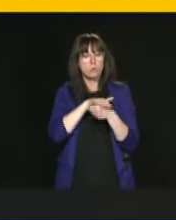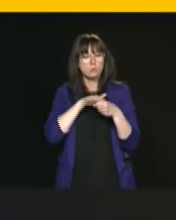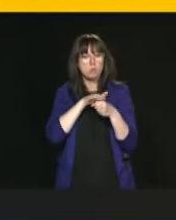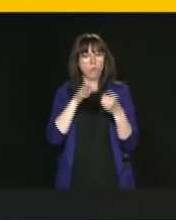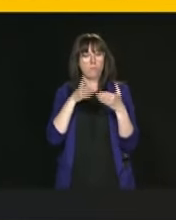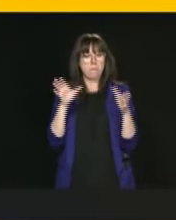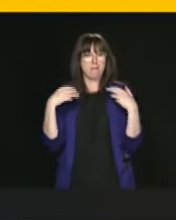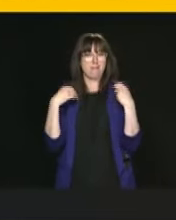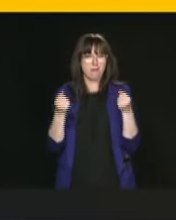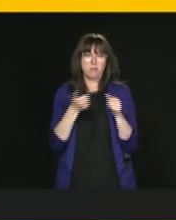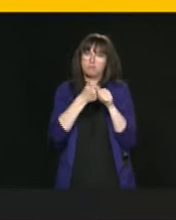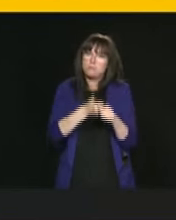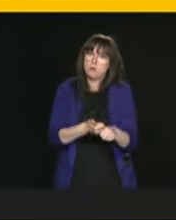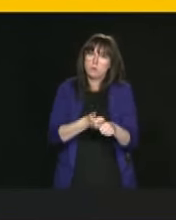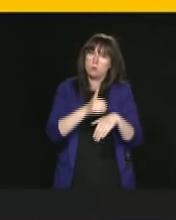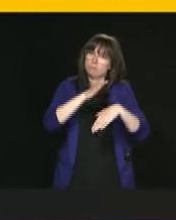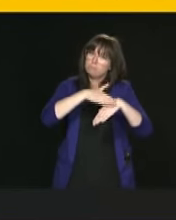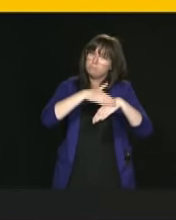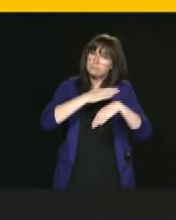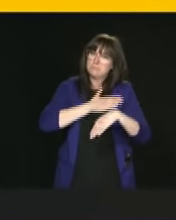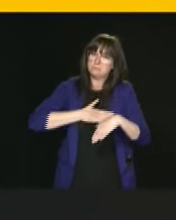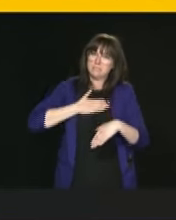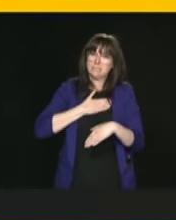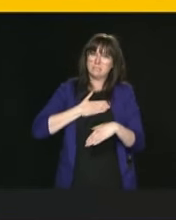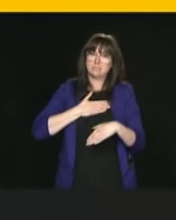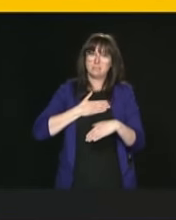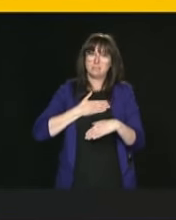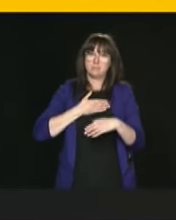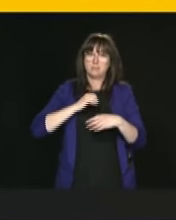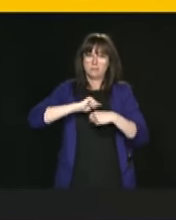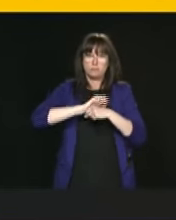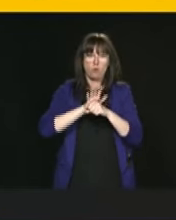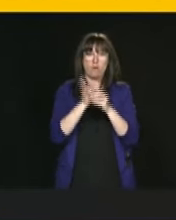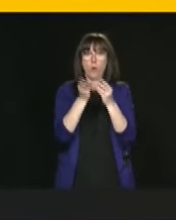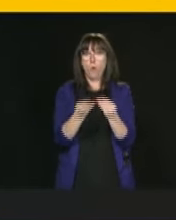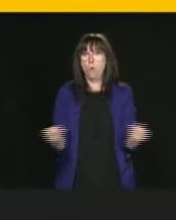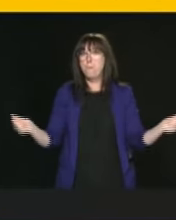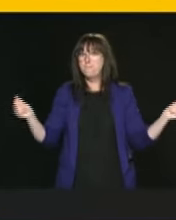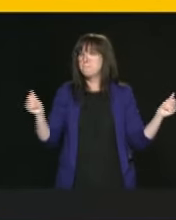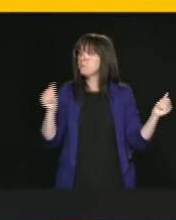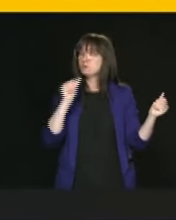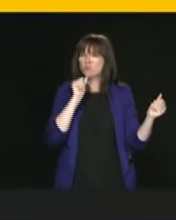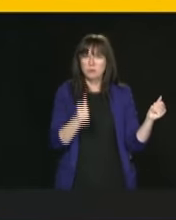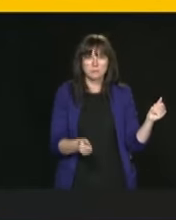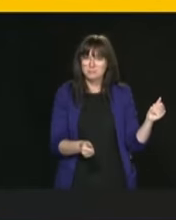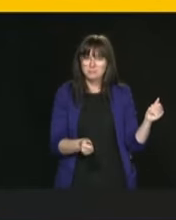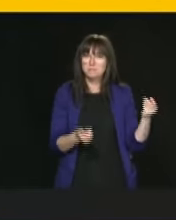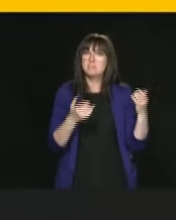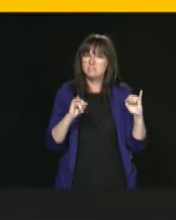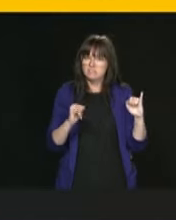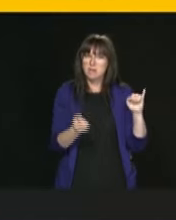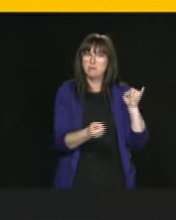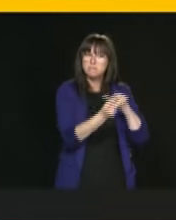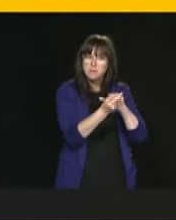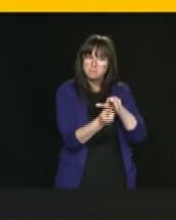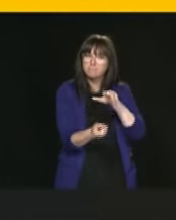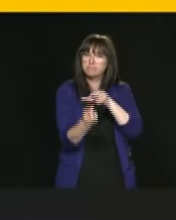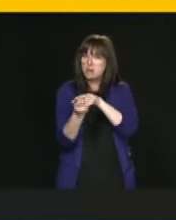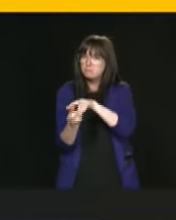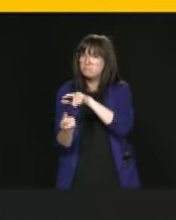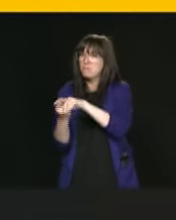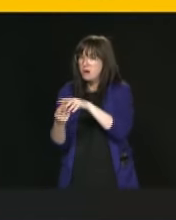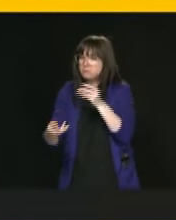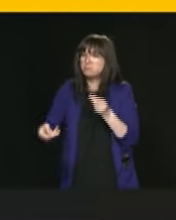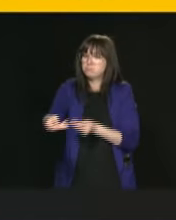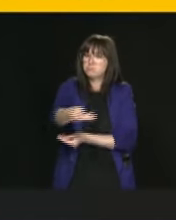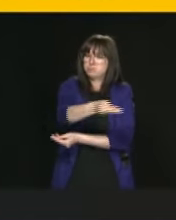serious. The virus has not disappeared from the face of the earth. It's still circulating in some parts of Canada.